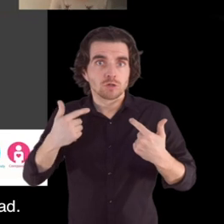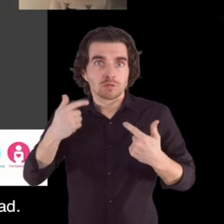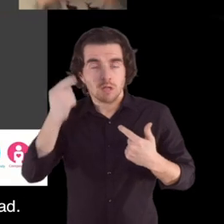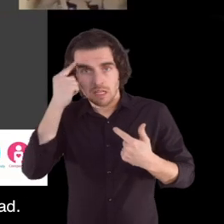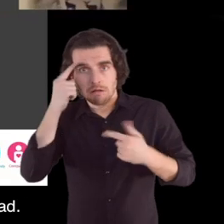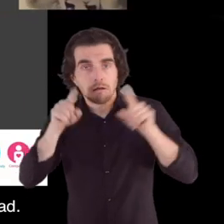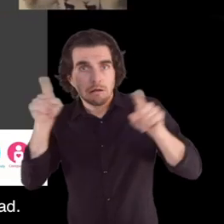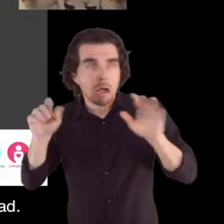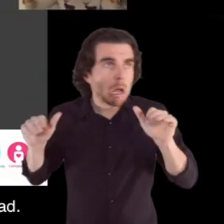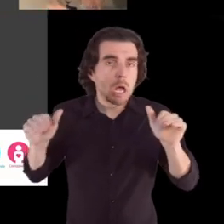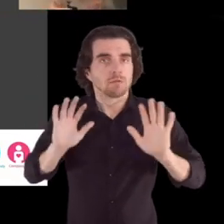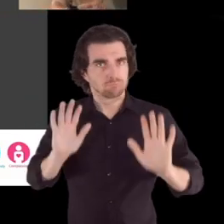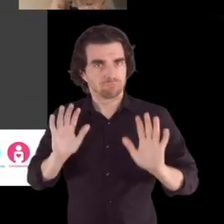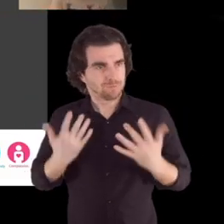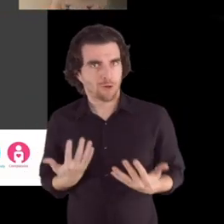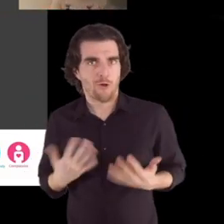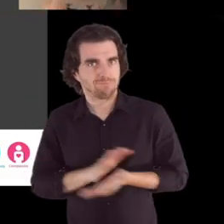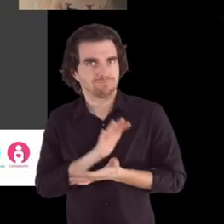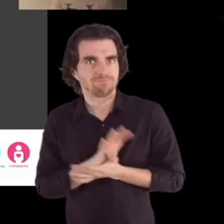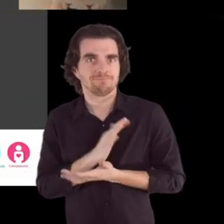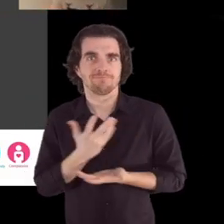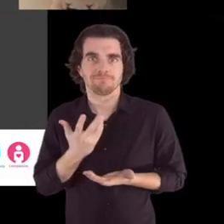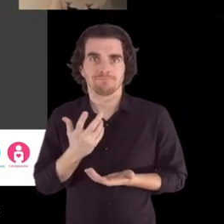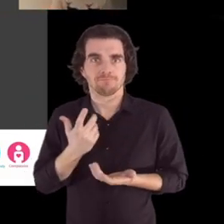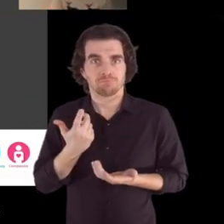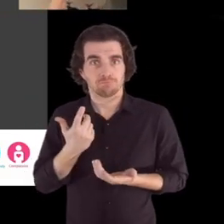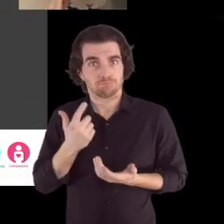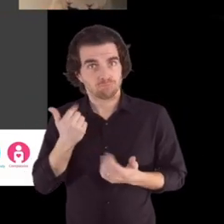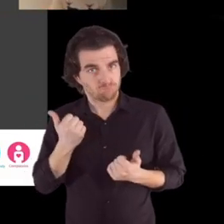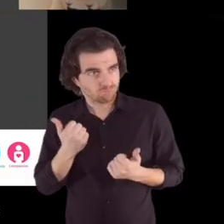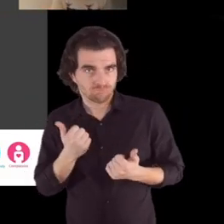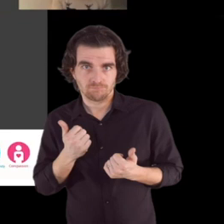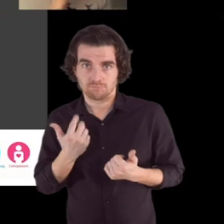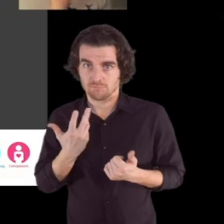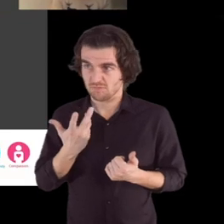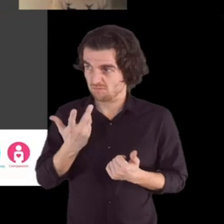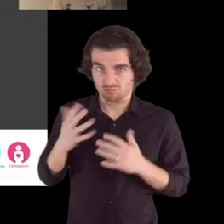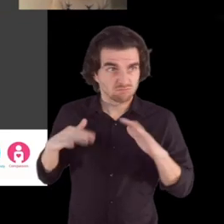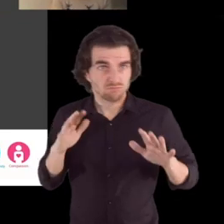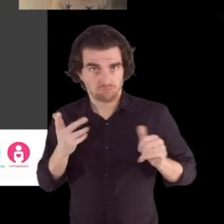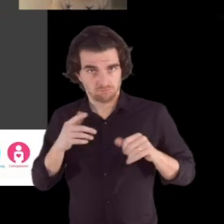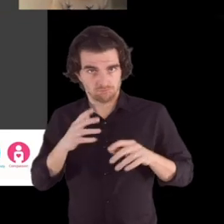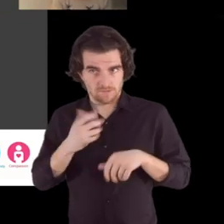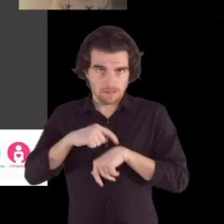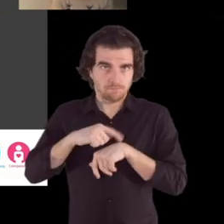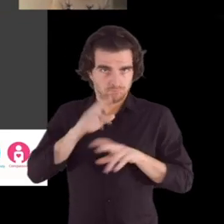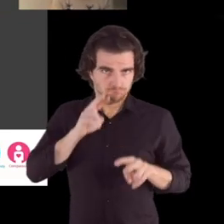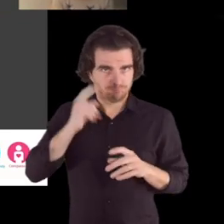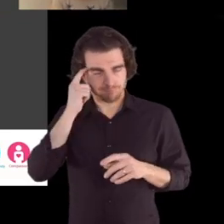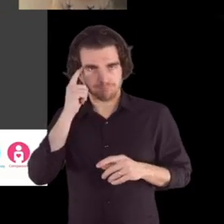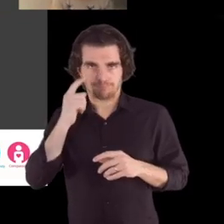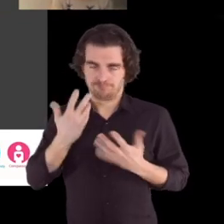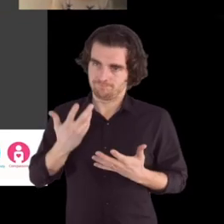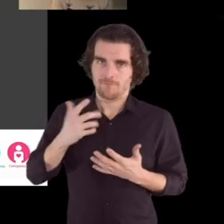am I thinking too much ahead? Well, what's that one about embracing the moment? Why don't you enjoy the cup of tea and actually pay attention to it while you're having